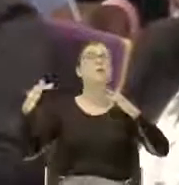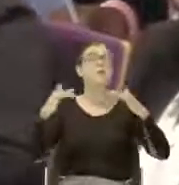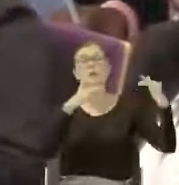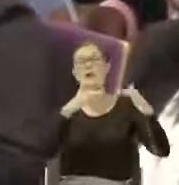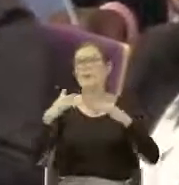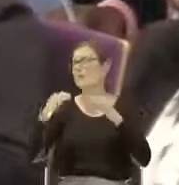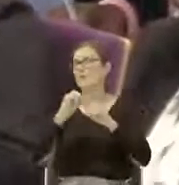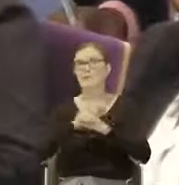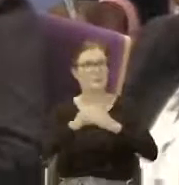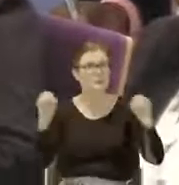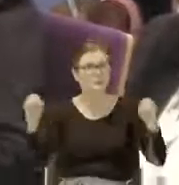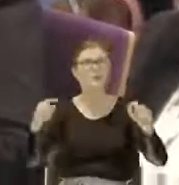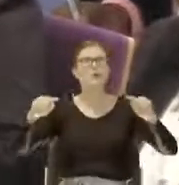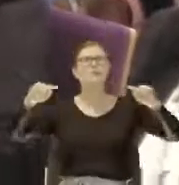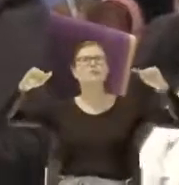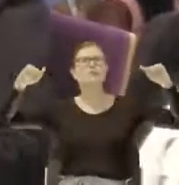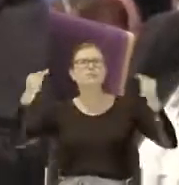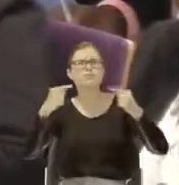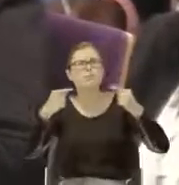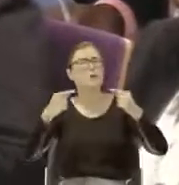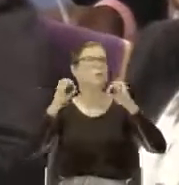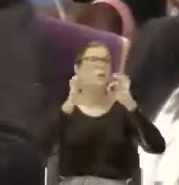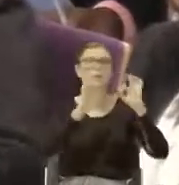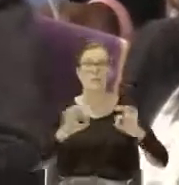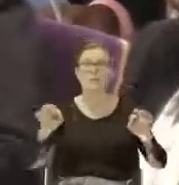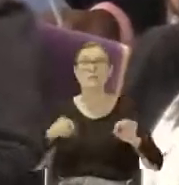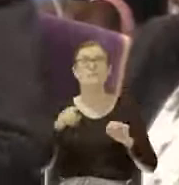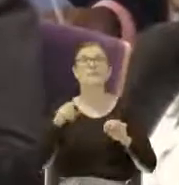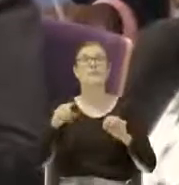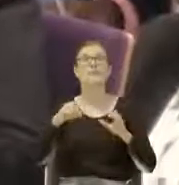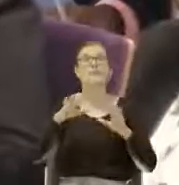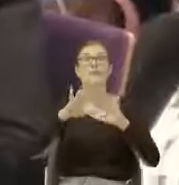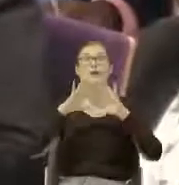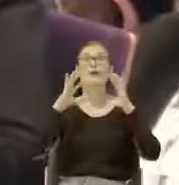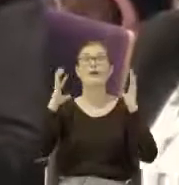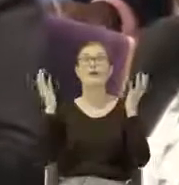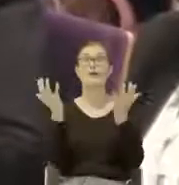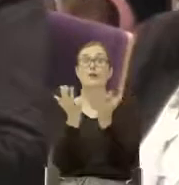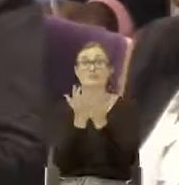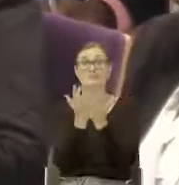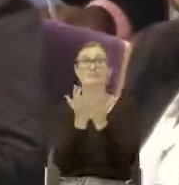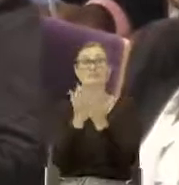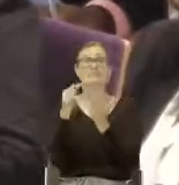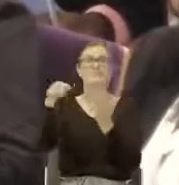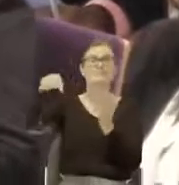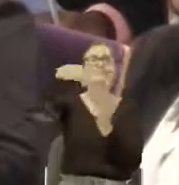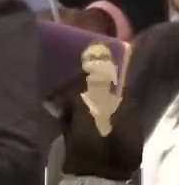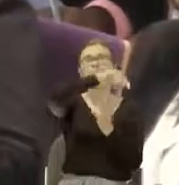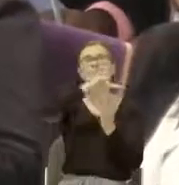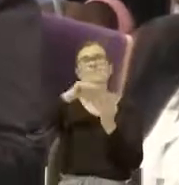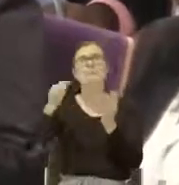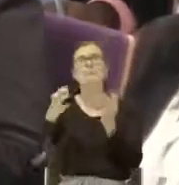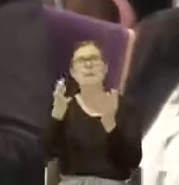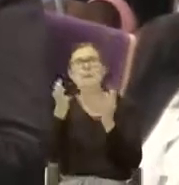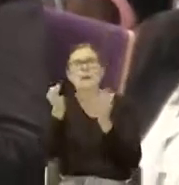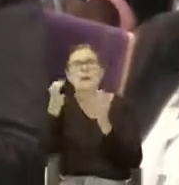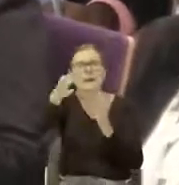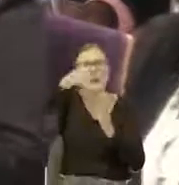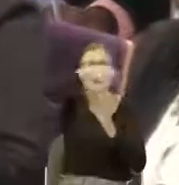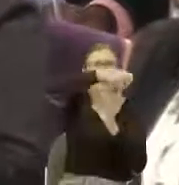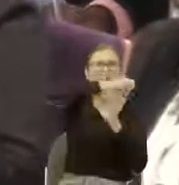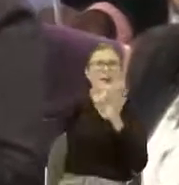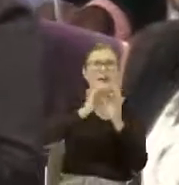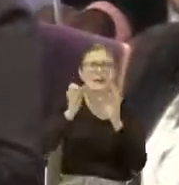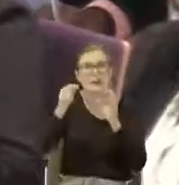to councillors and their local counterparts in order to implement what is decided upon at all the